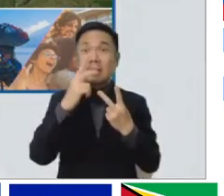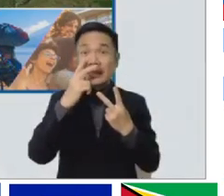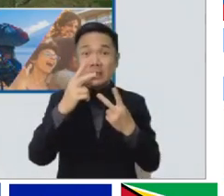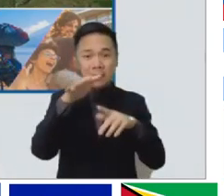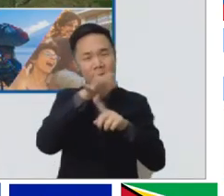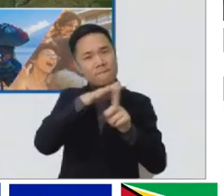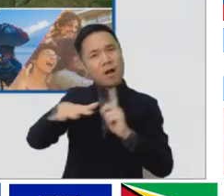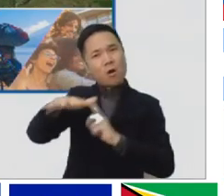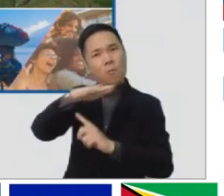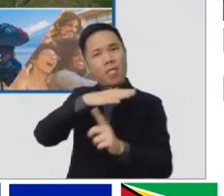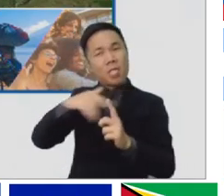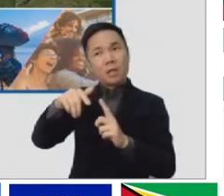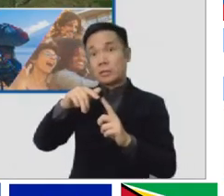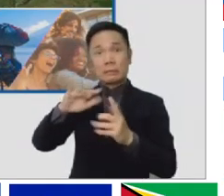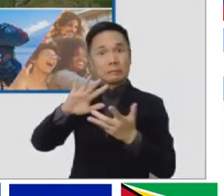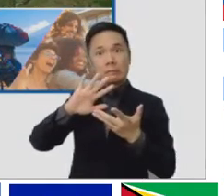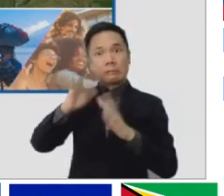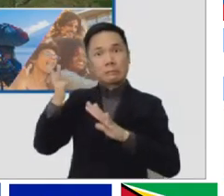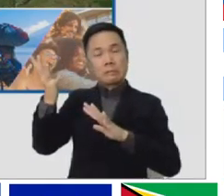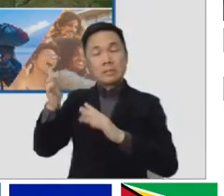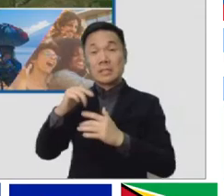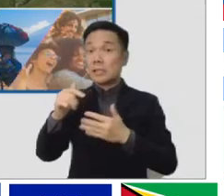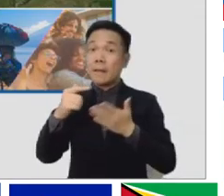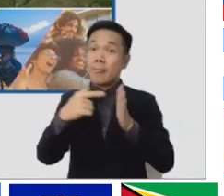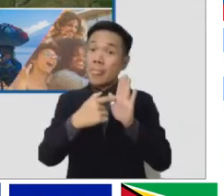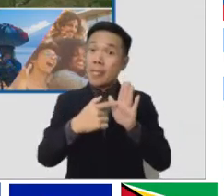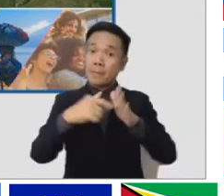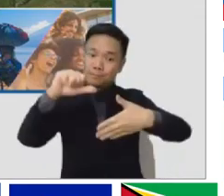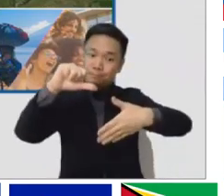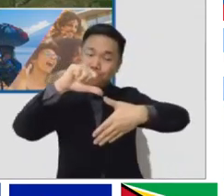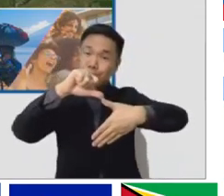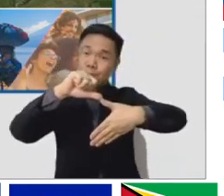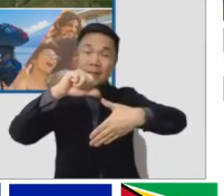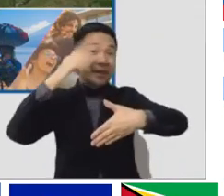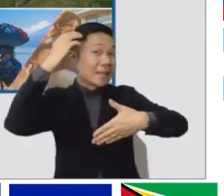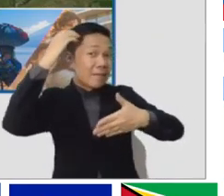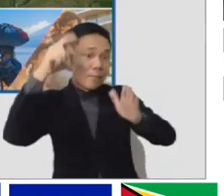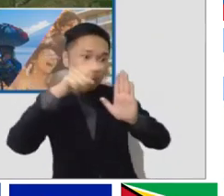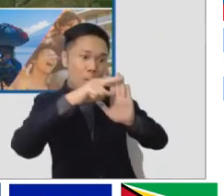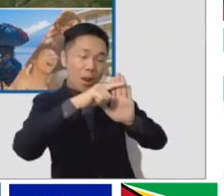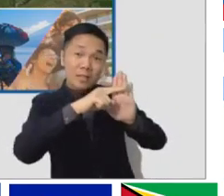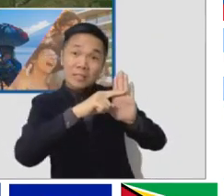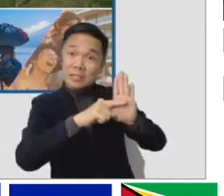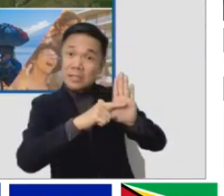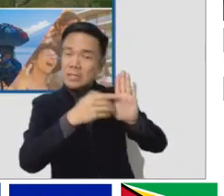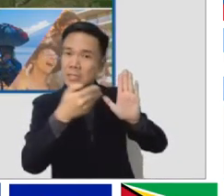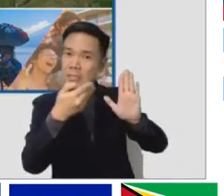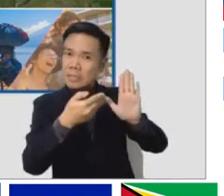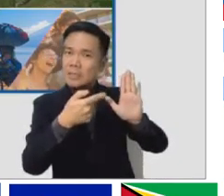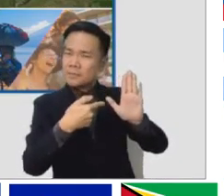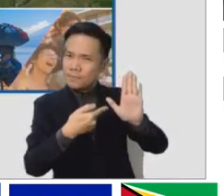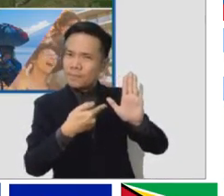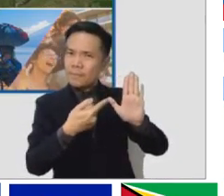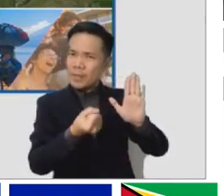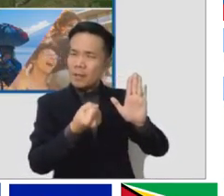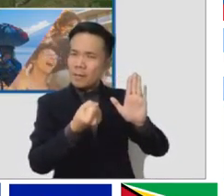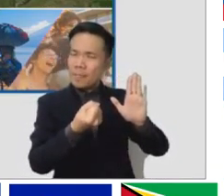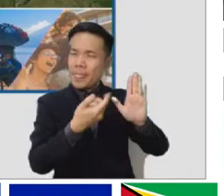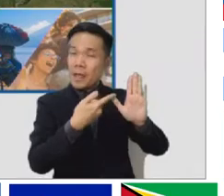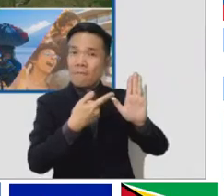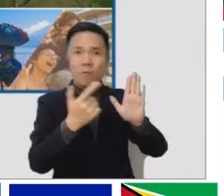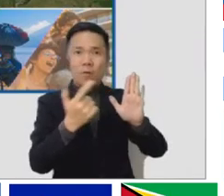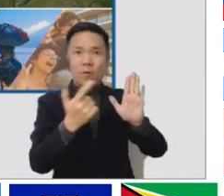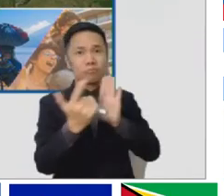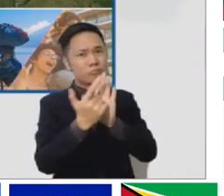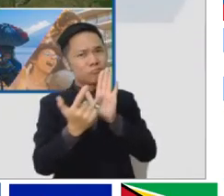in the framework of the Central American policies for risks that are mainly related to the legal realities in our